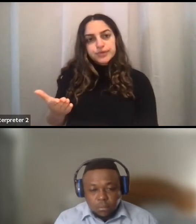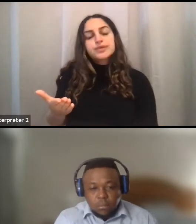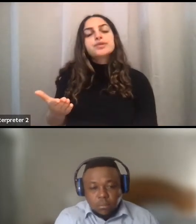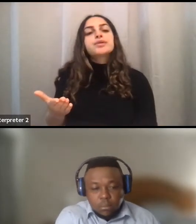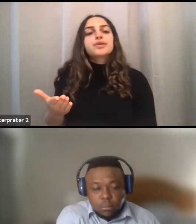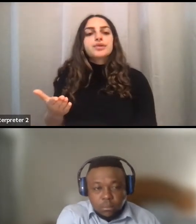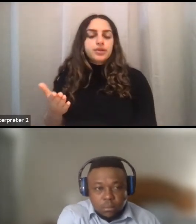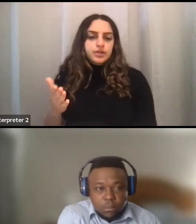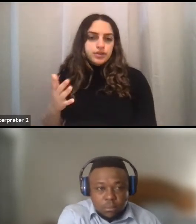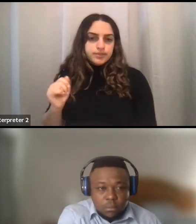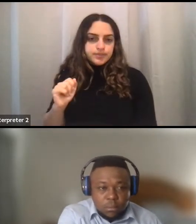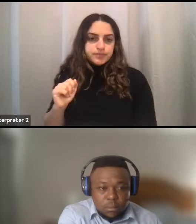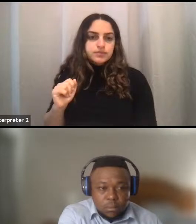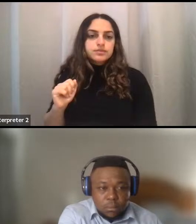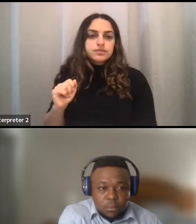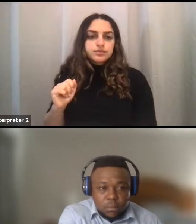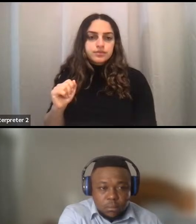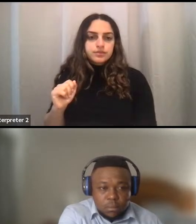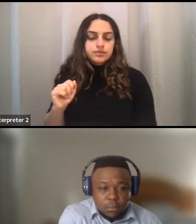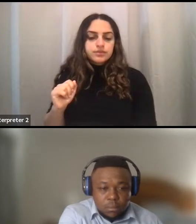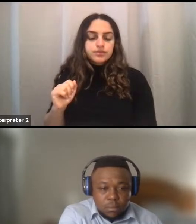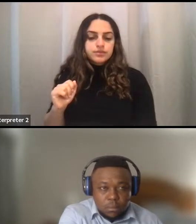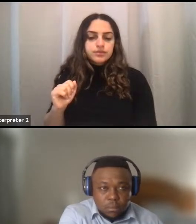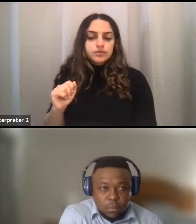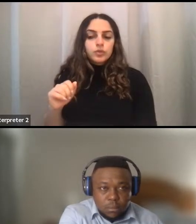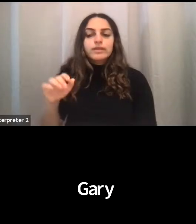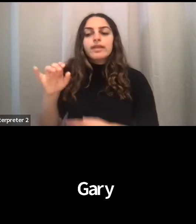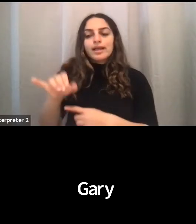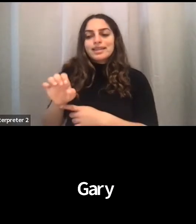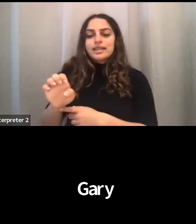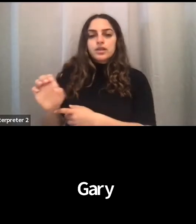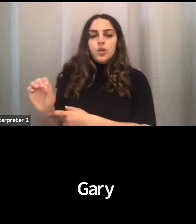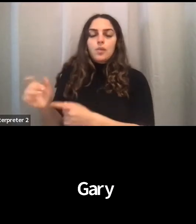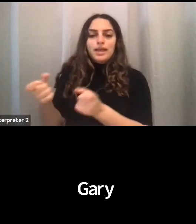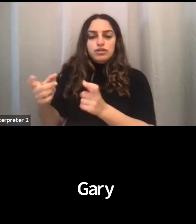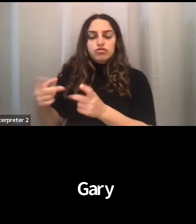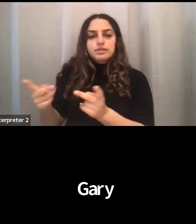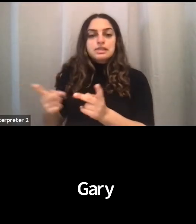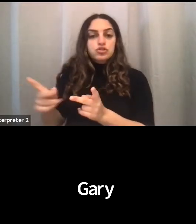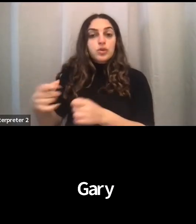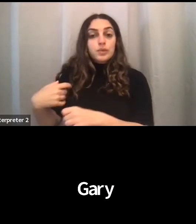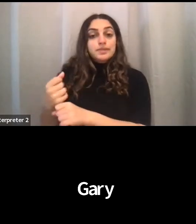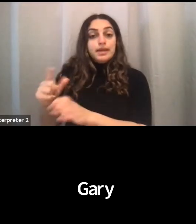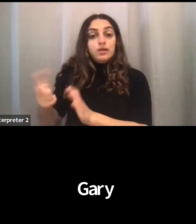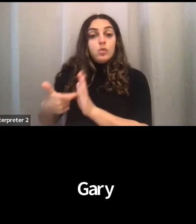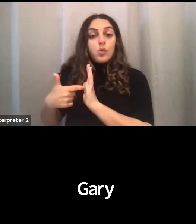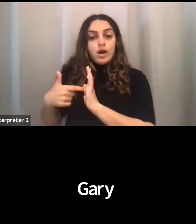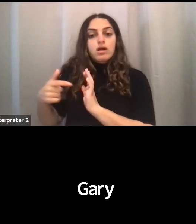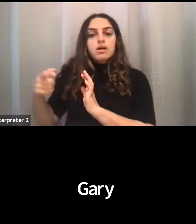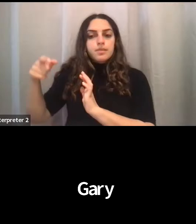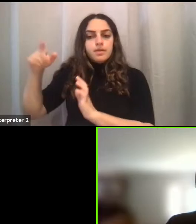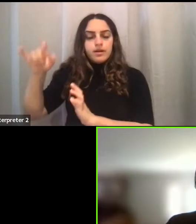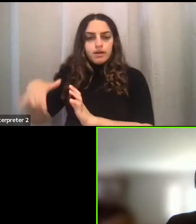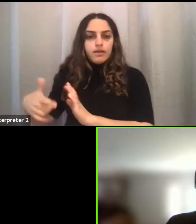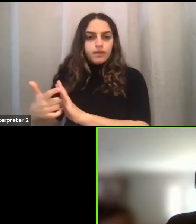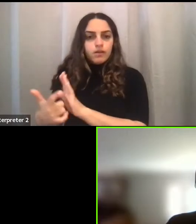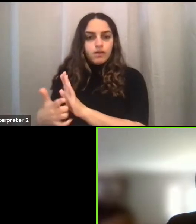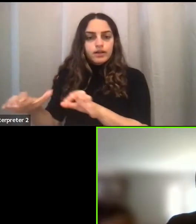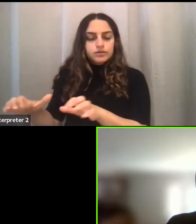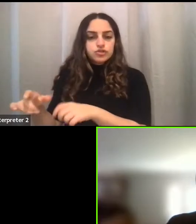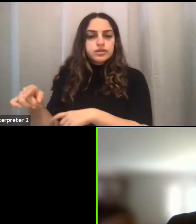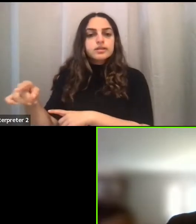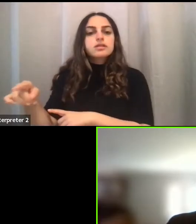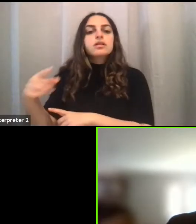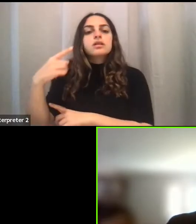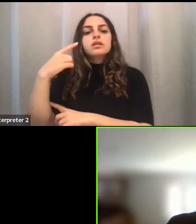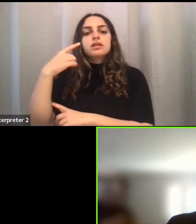with the with the position the eeo manager that was created and required by the consent decree for